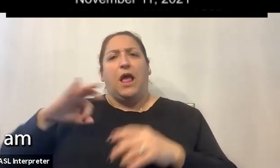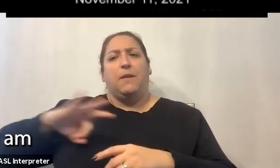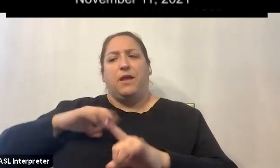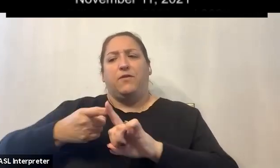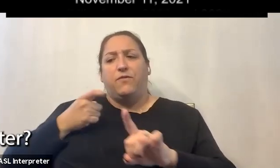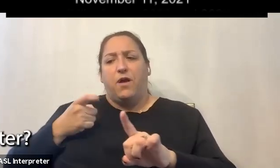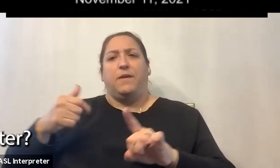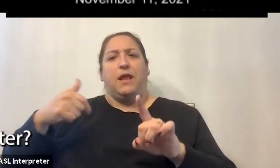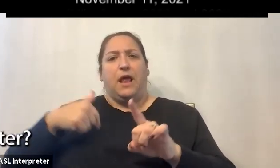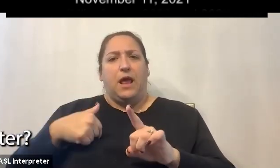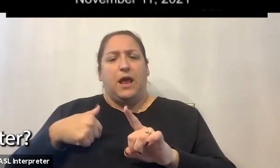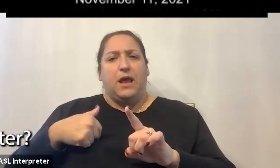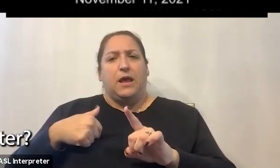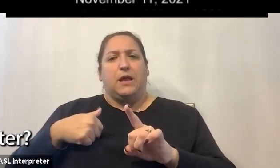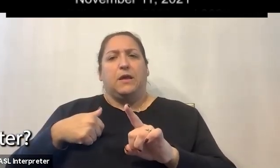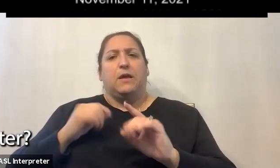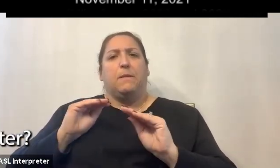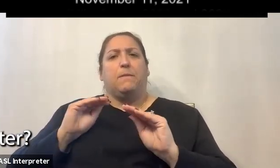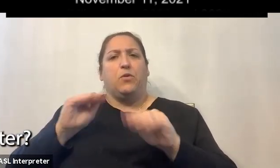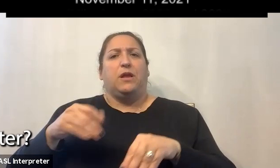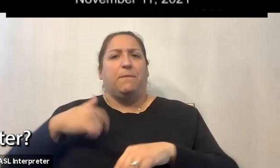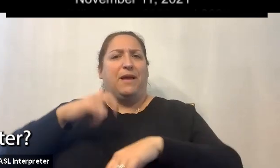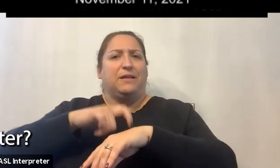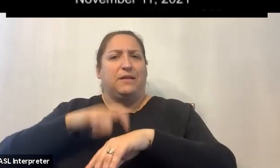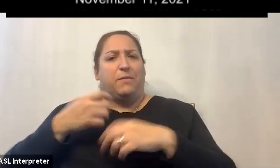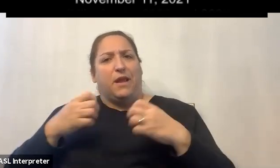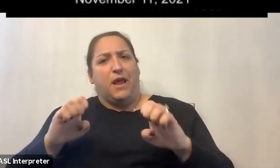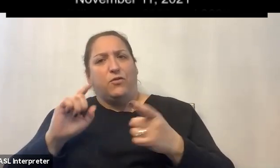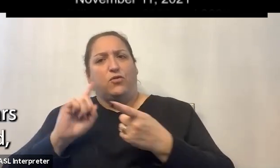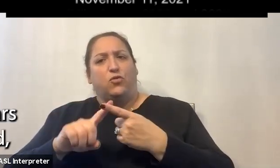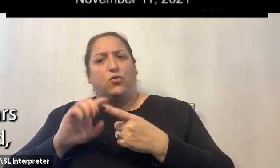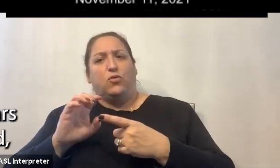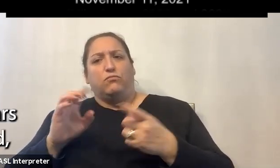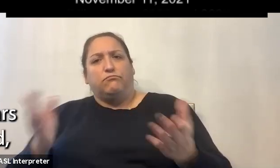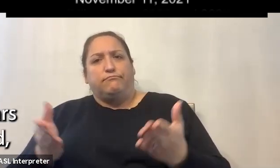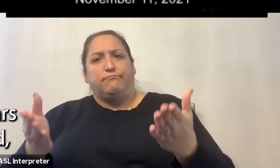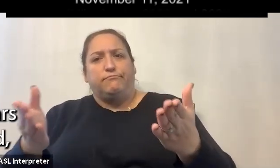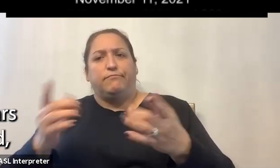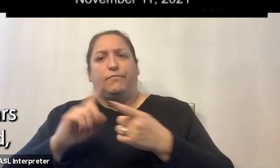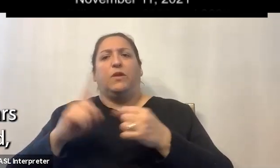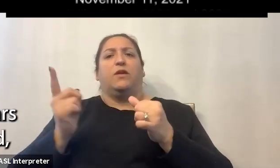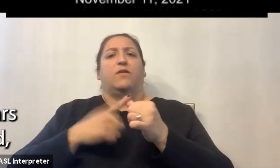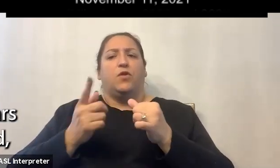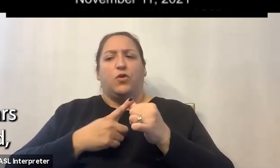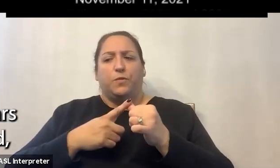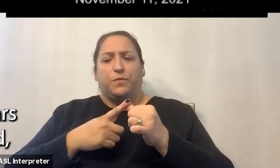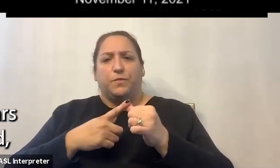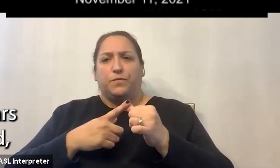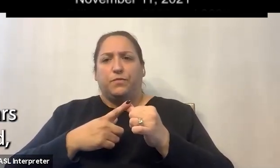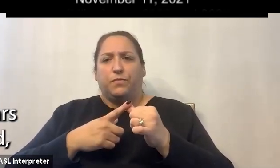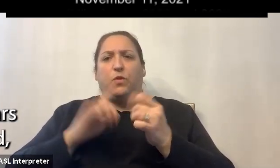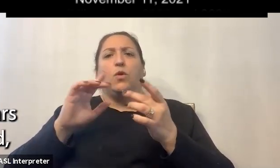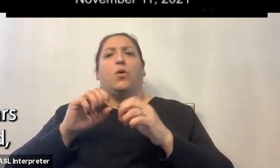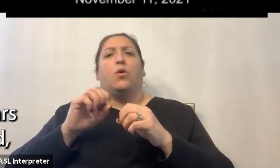I am putting in my time and effort to bolster? Well, the first one would be webinars and